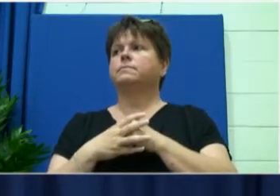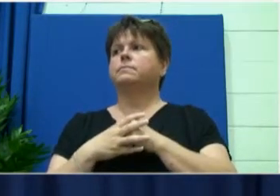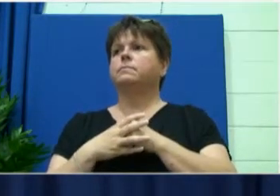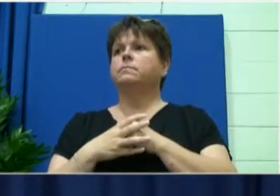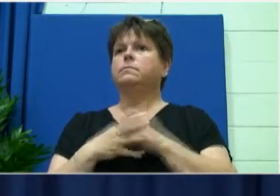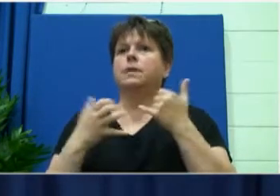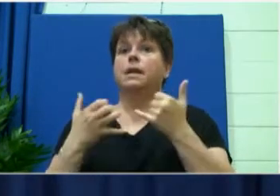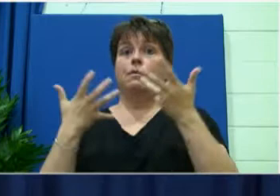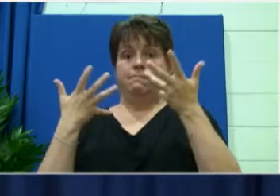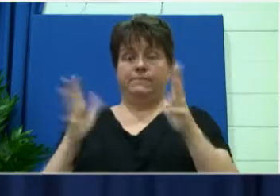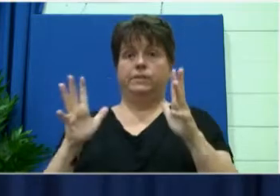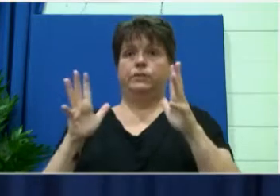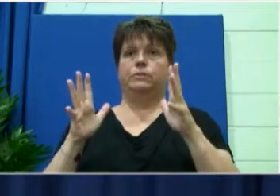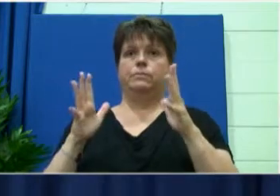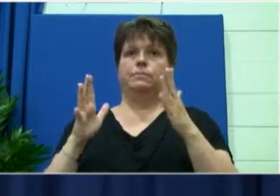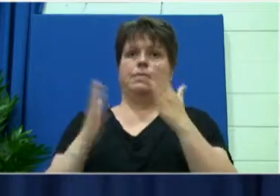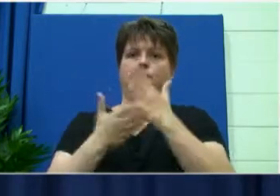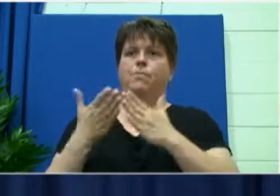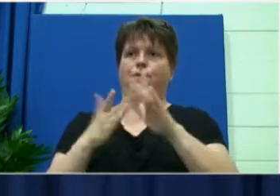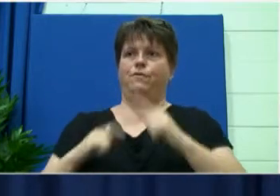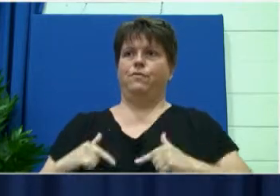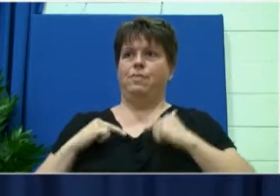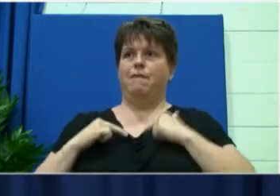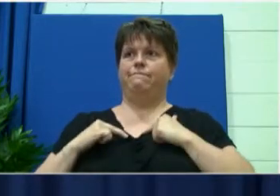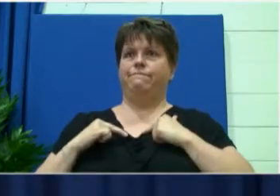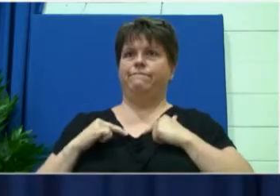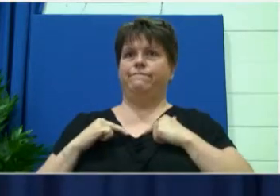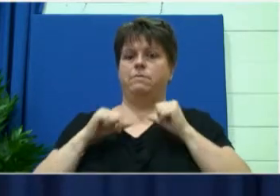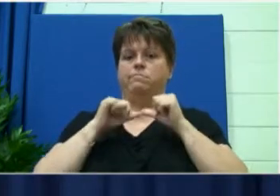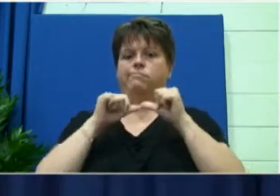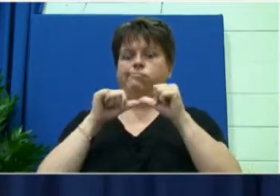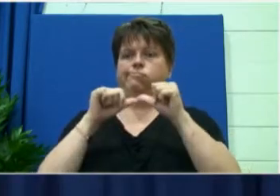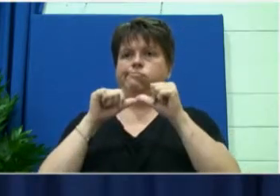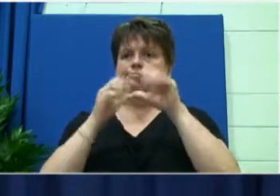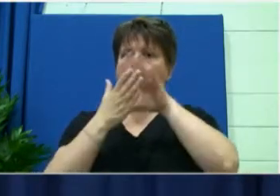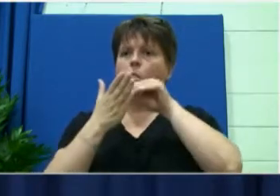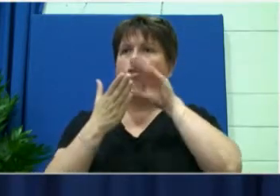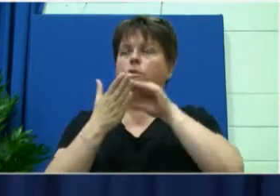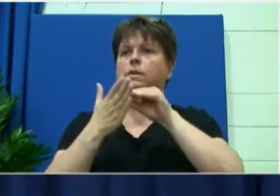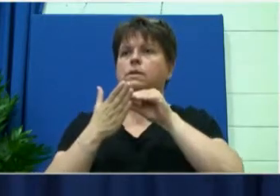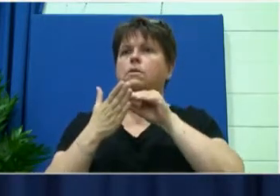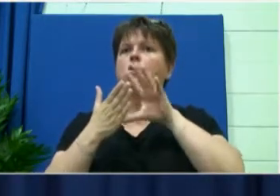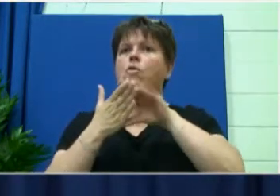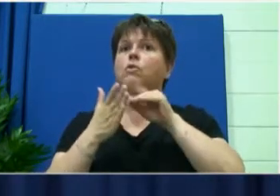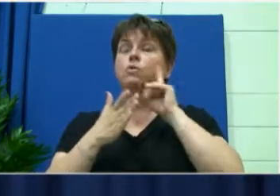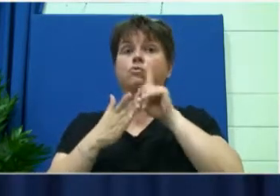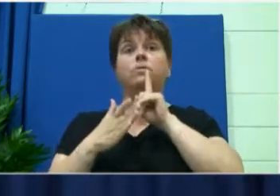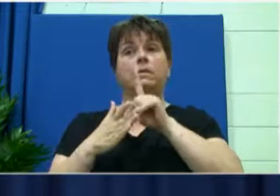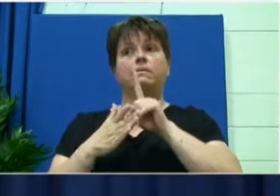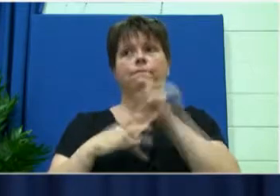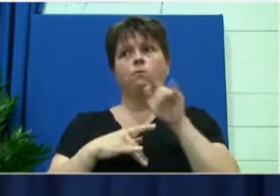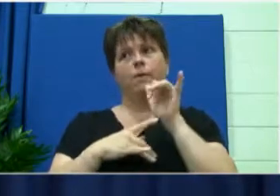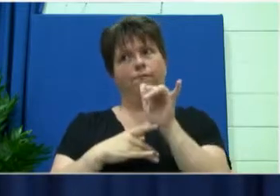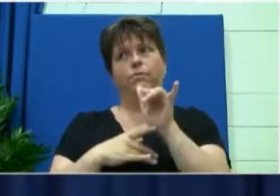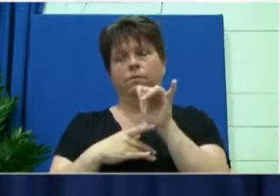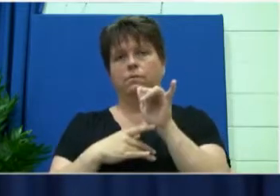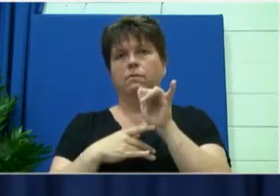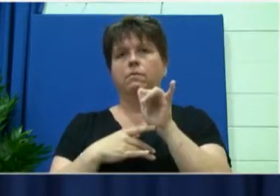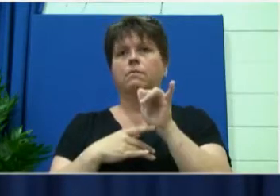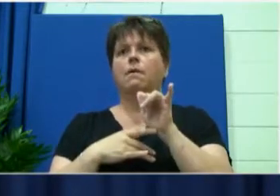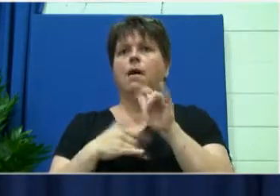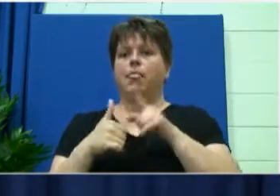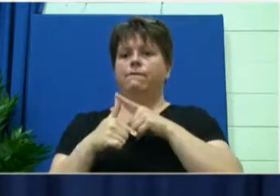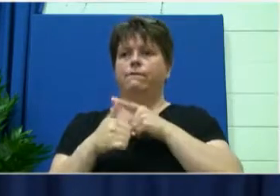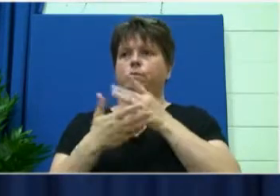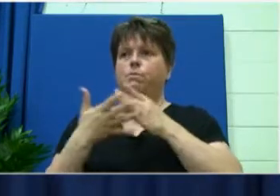You have now completed this phase of your lifelong learning. Learning is truly perpetual. And this is the